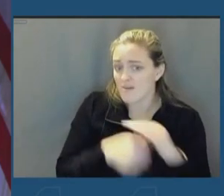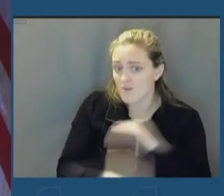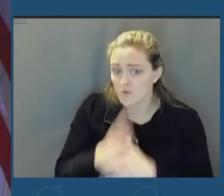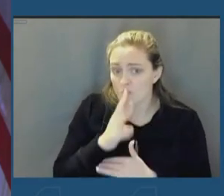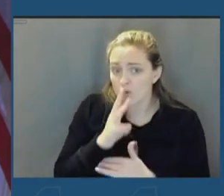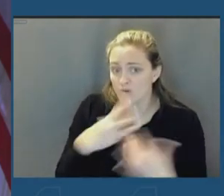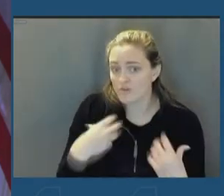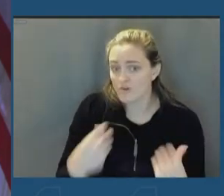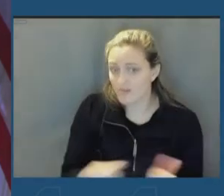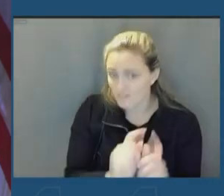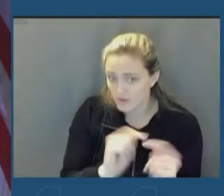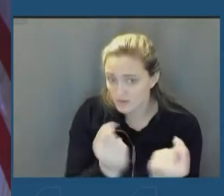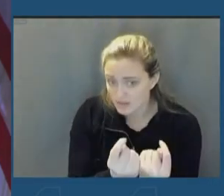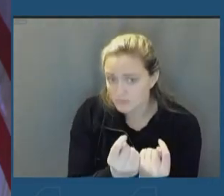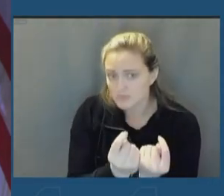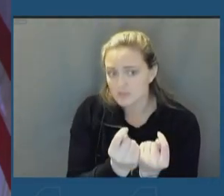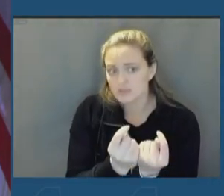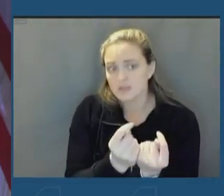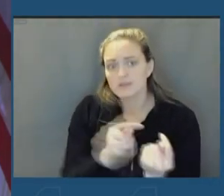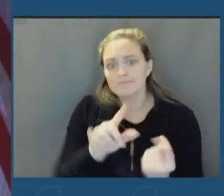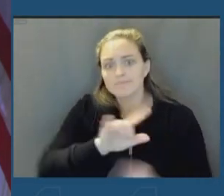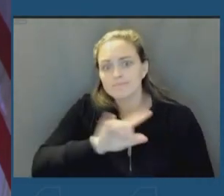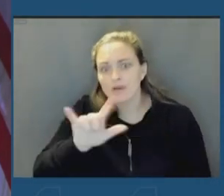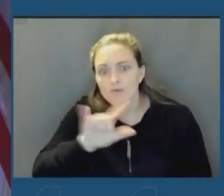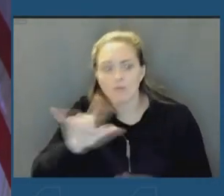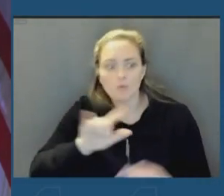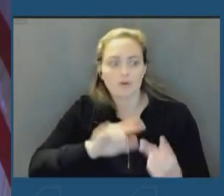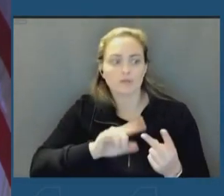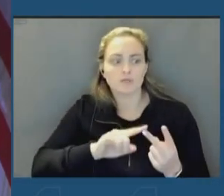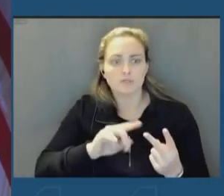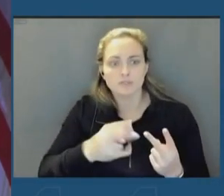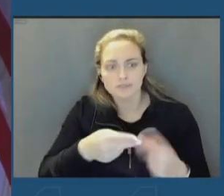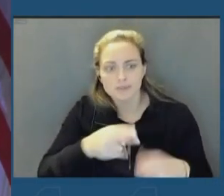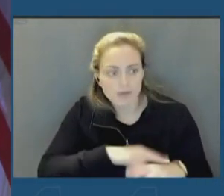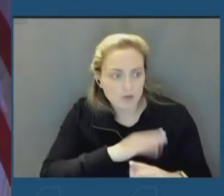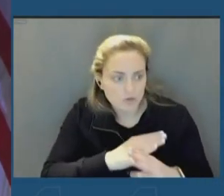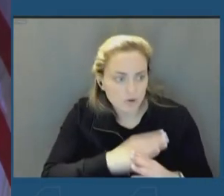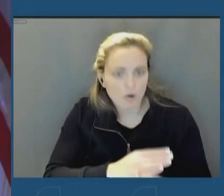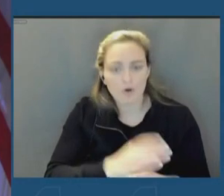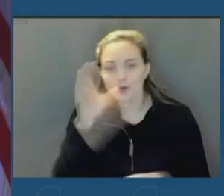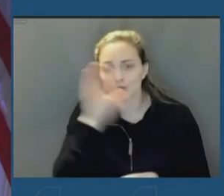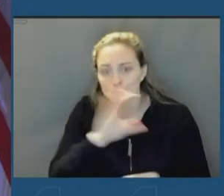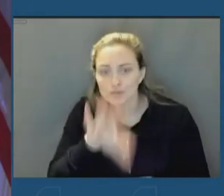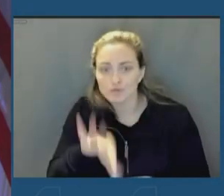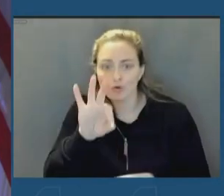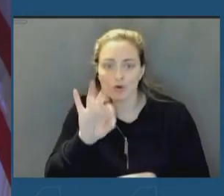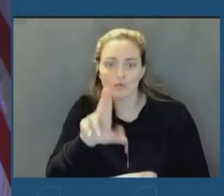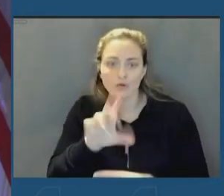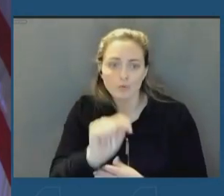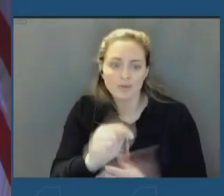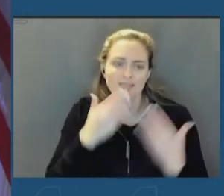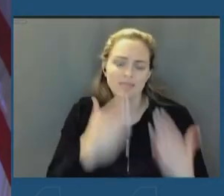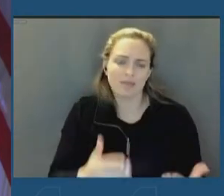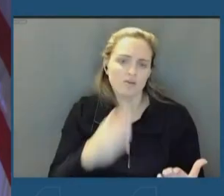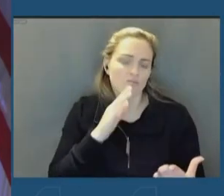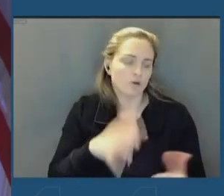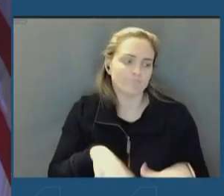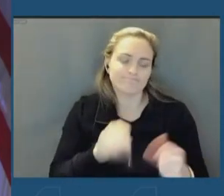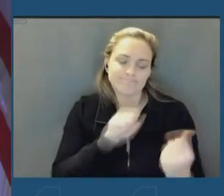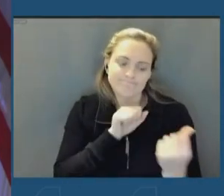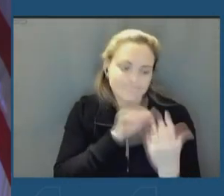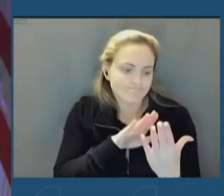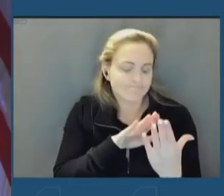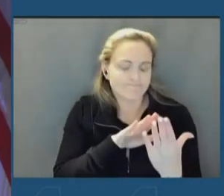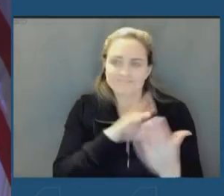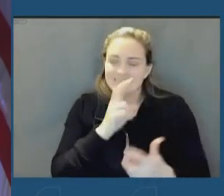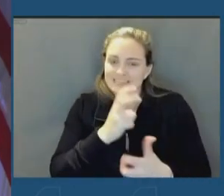mayor, the Air Force National Guard 10th Attack Wing Search and Recovery Unit. Thank you for taking on the